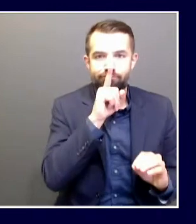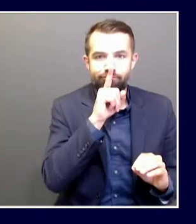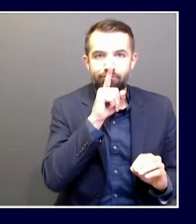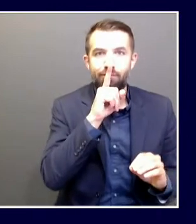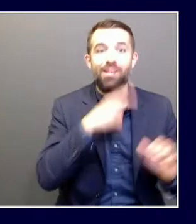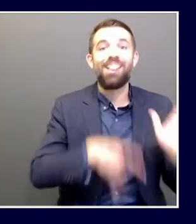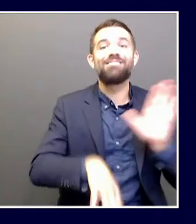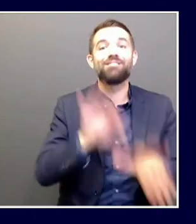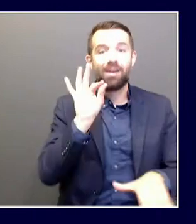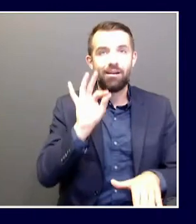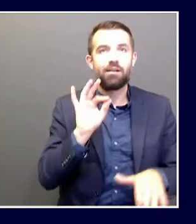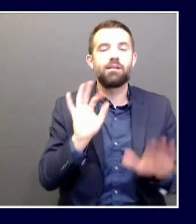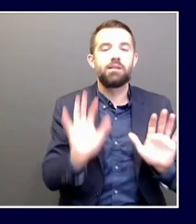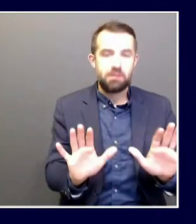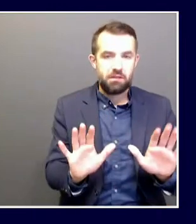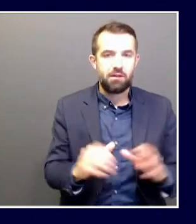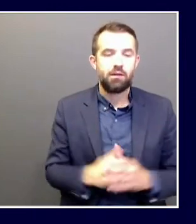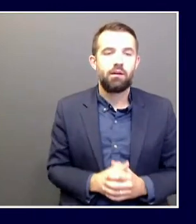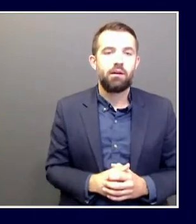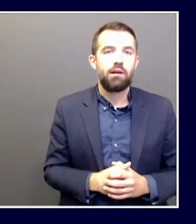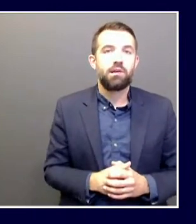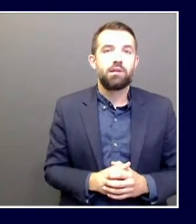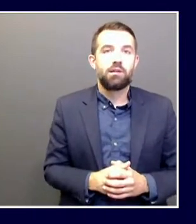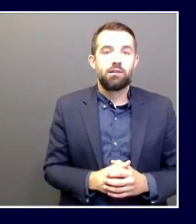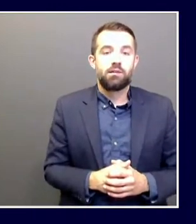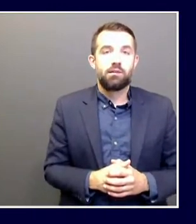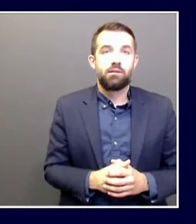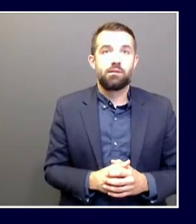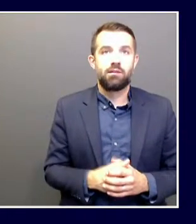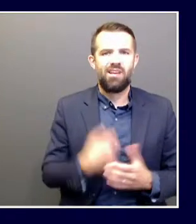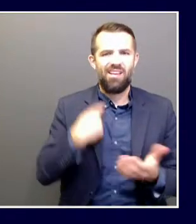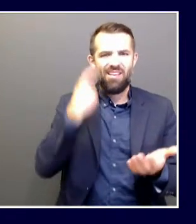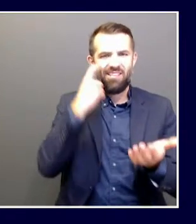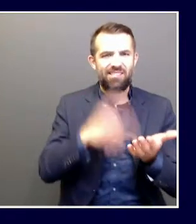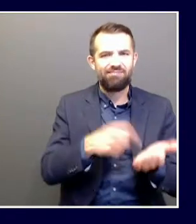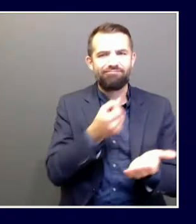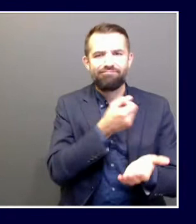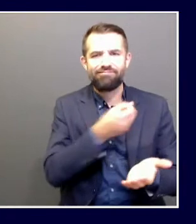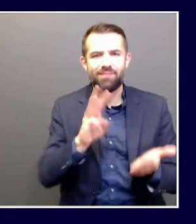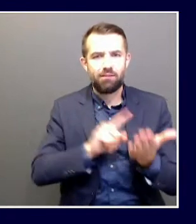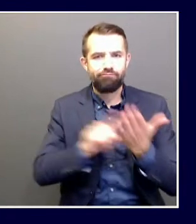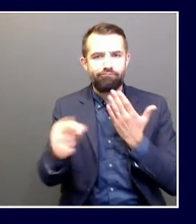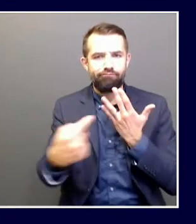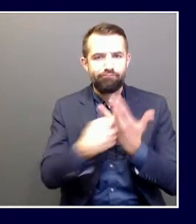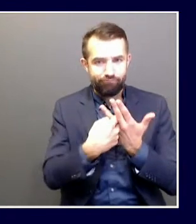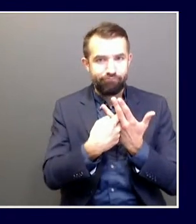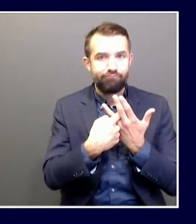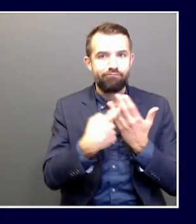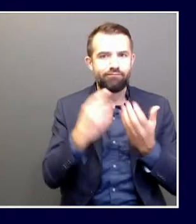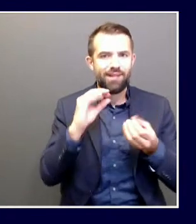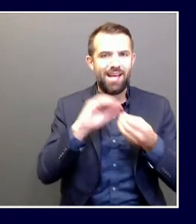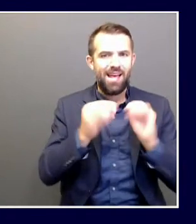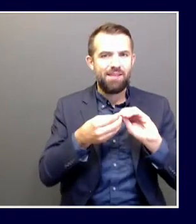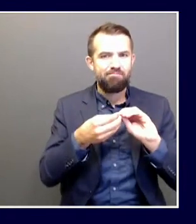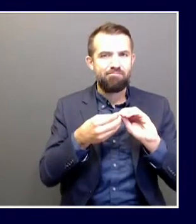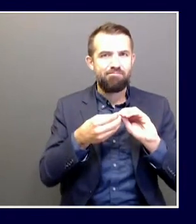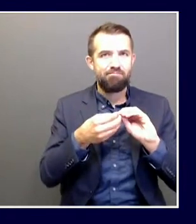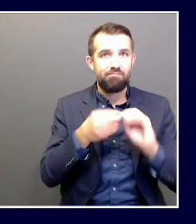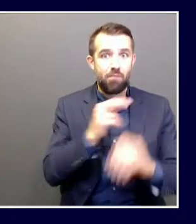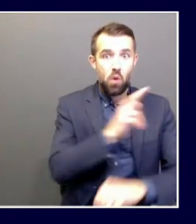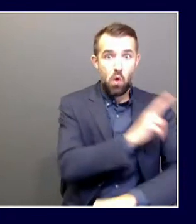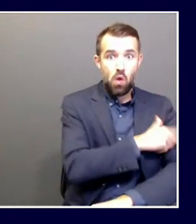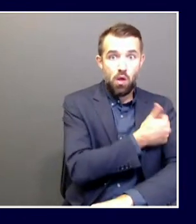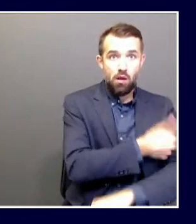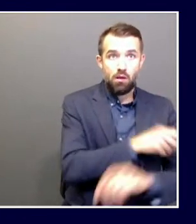seeing more hospitalizations as breakthrough patients. Do you have any more insights about who these fully vaccinated